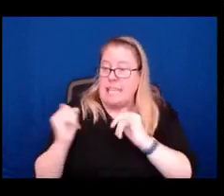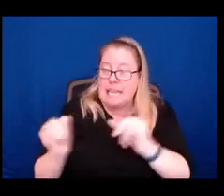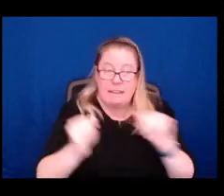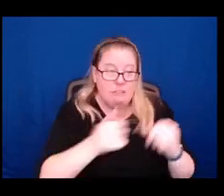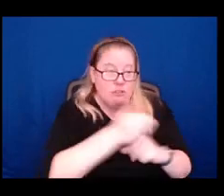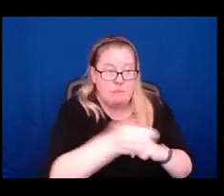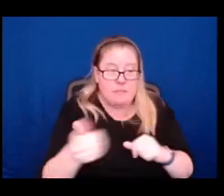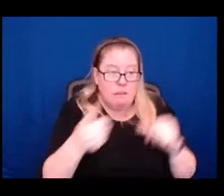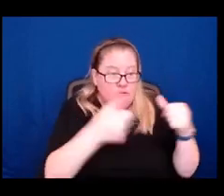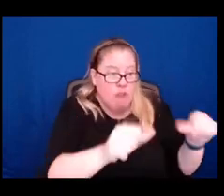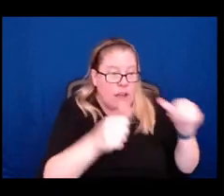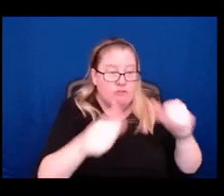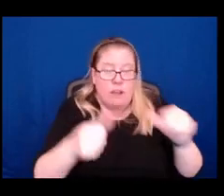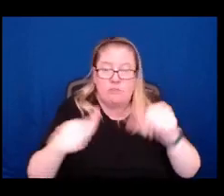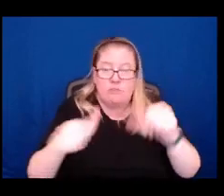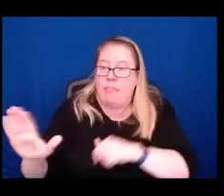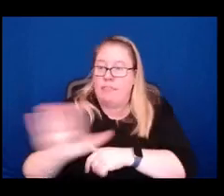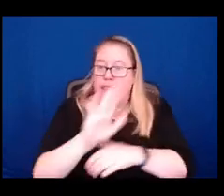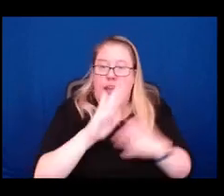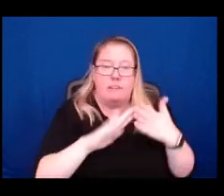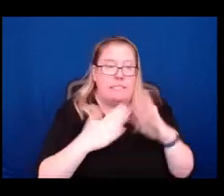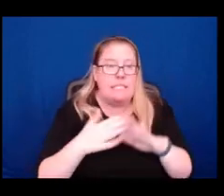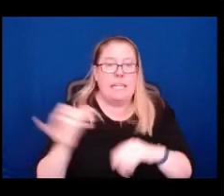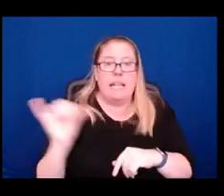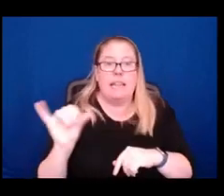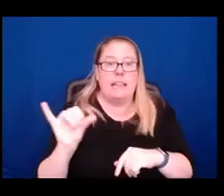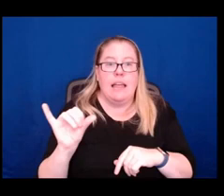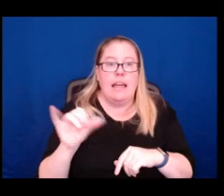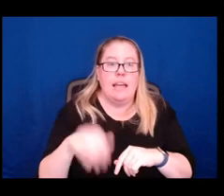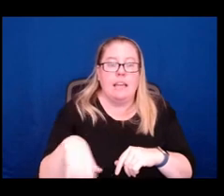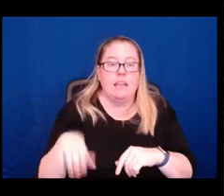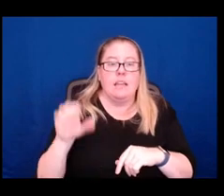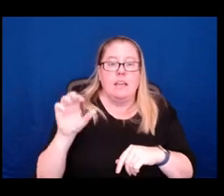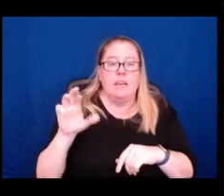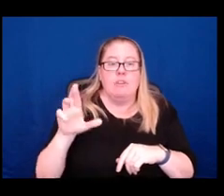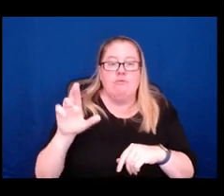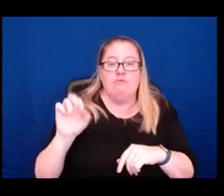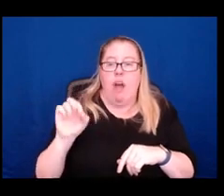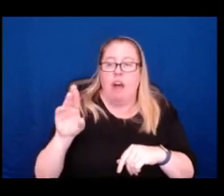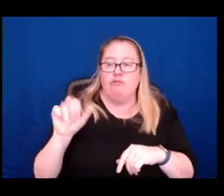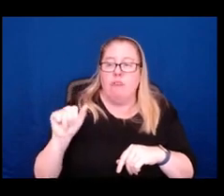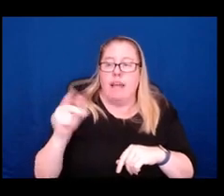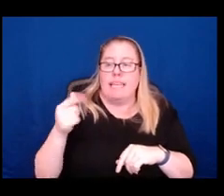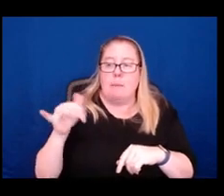doing individual efforts in their own cities. Like, for instance, Senator Audrey Gibson